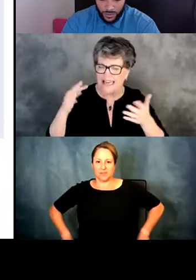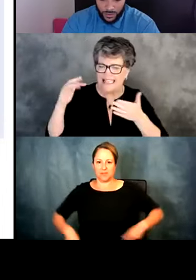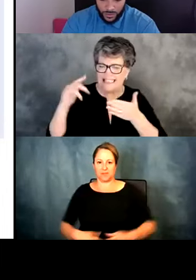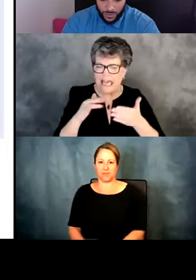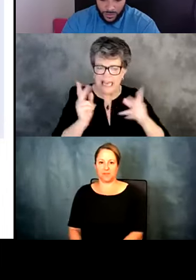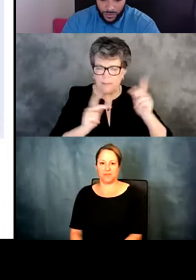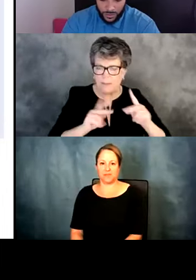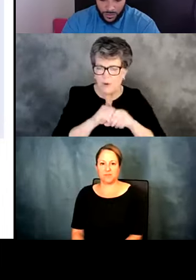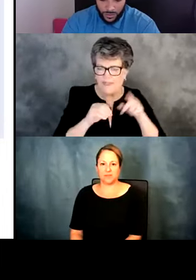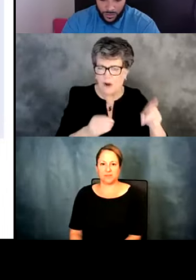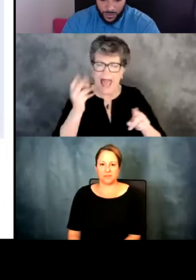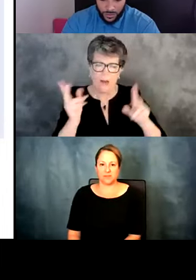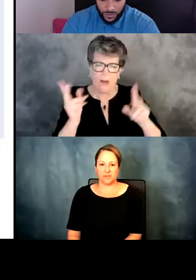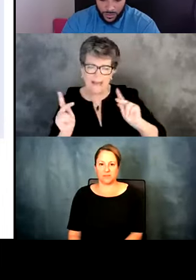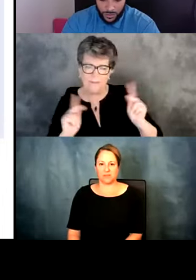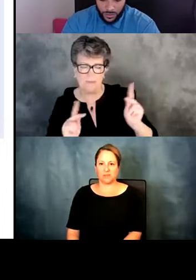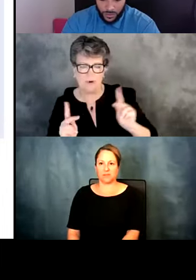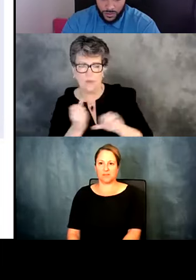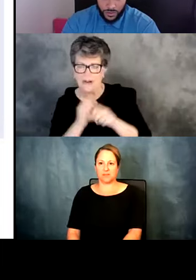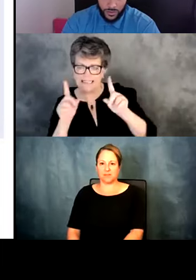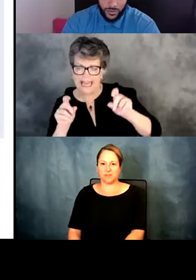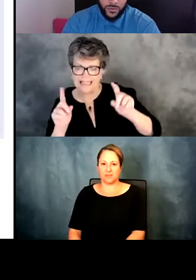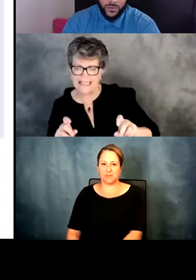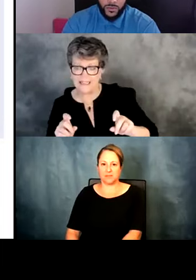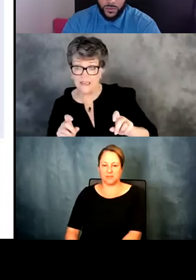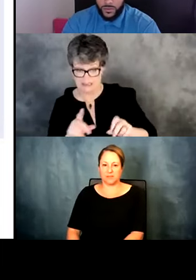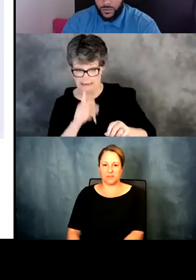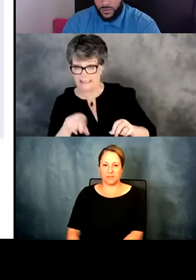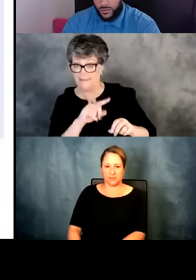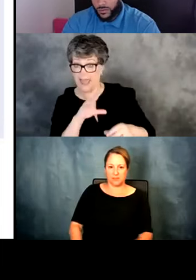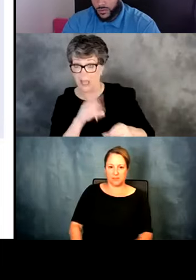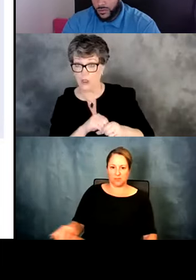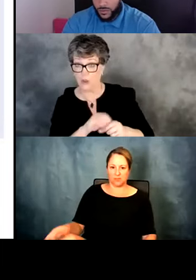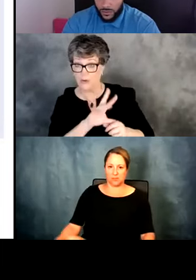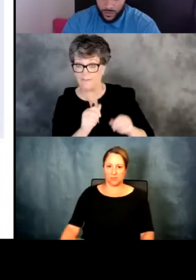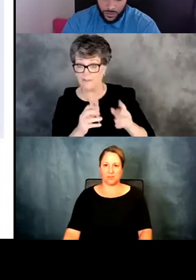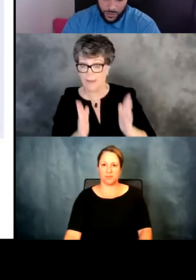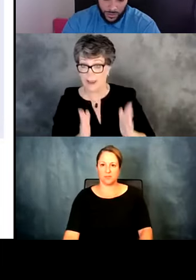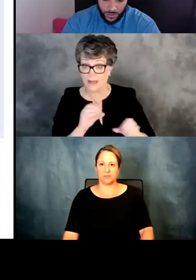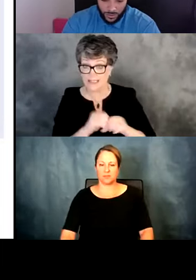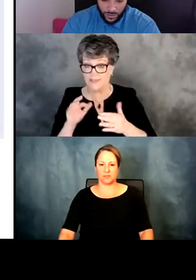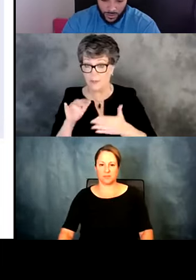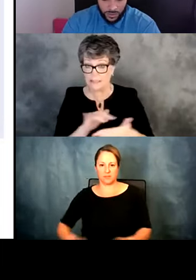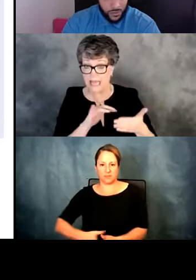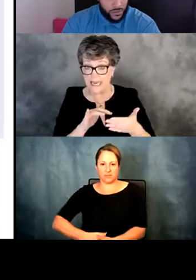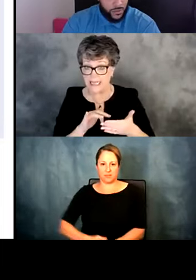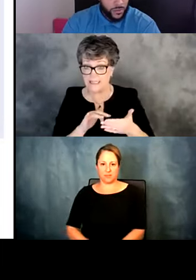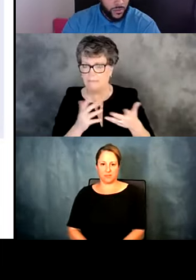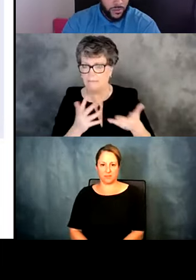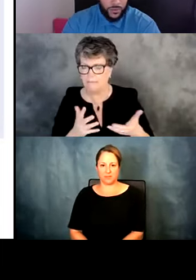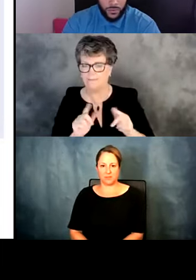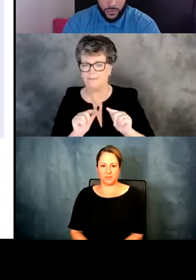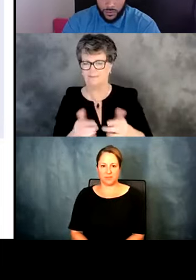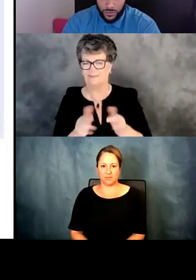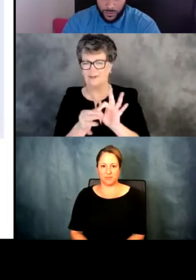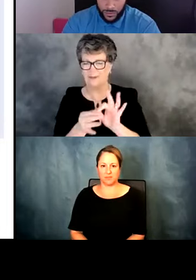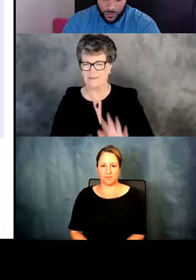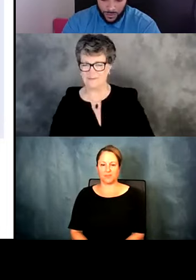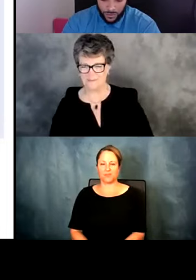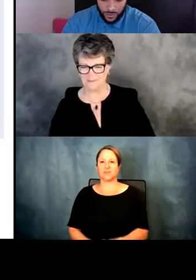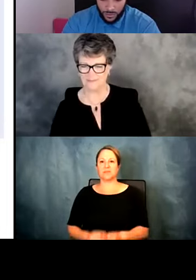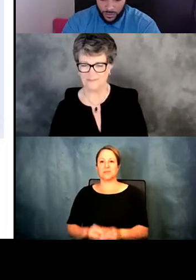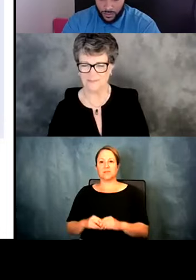were there, how many people got tested, did they include African Americans in these studies? And this